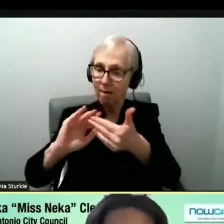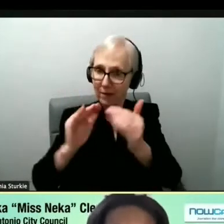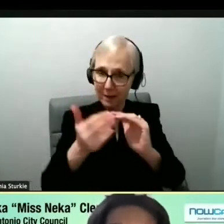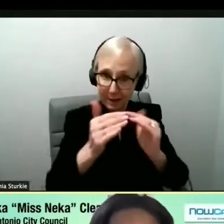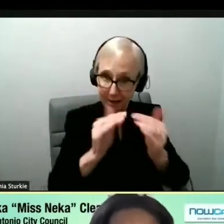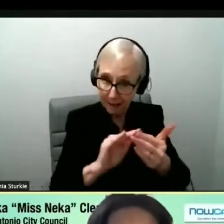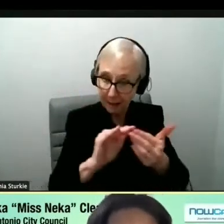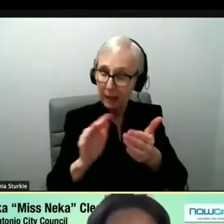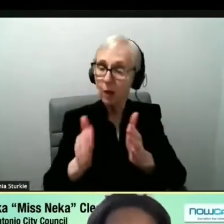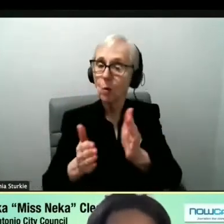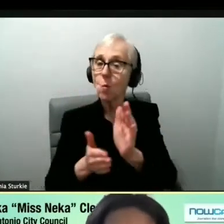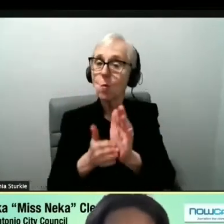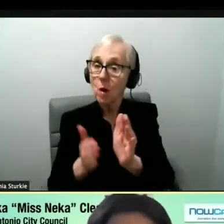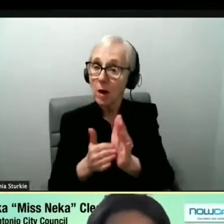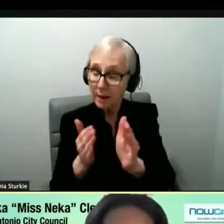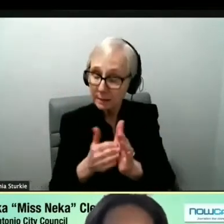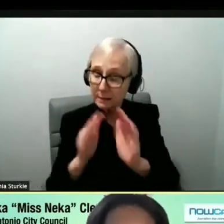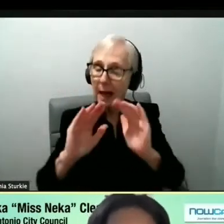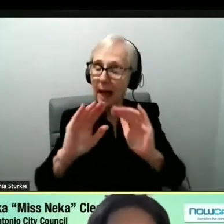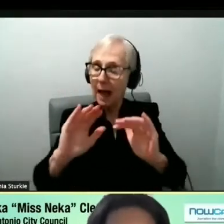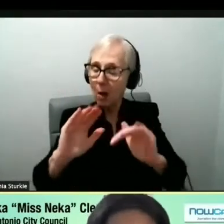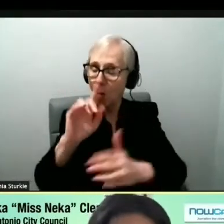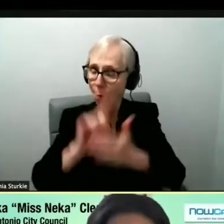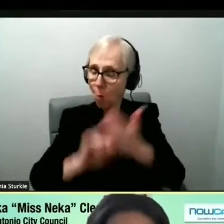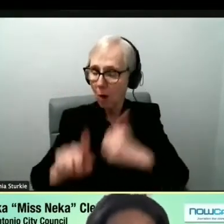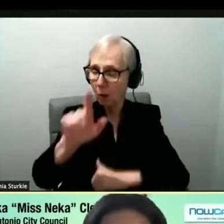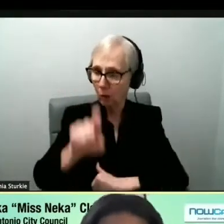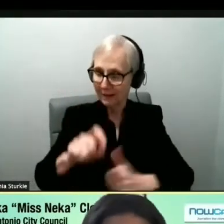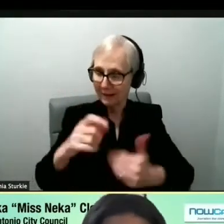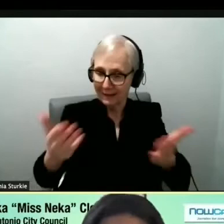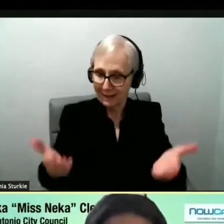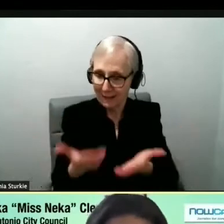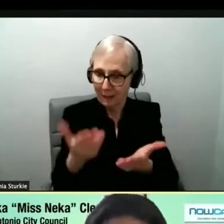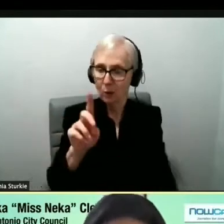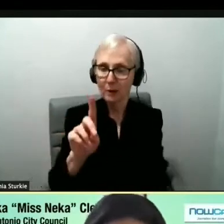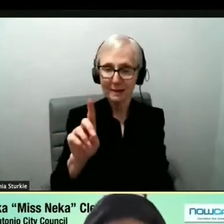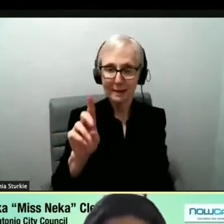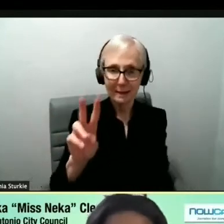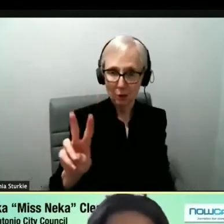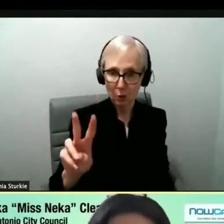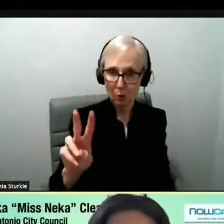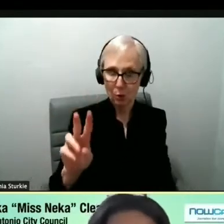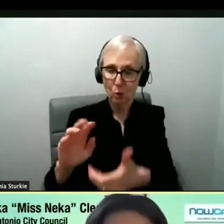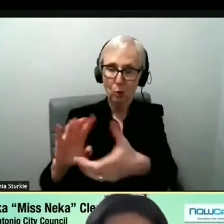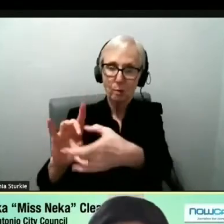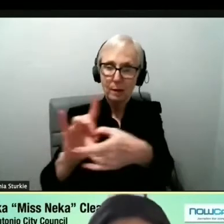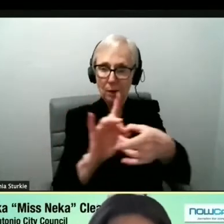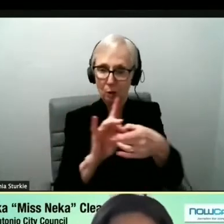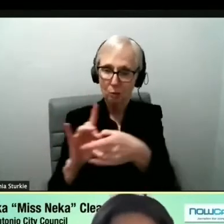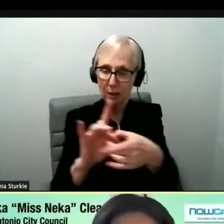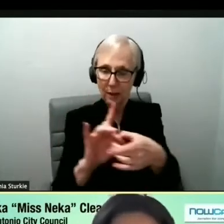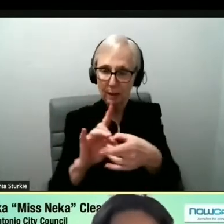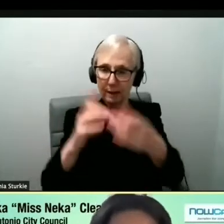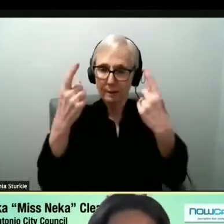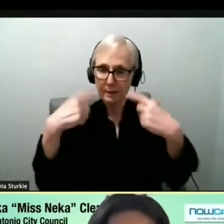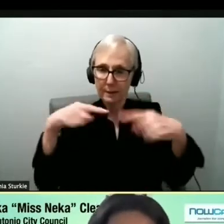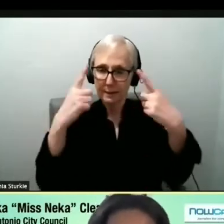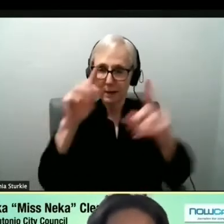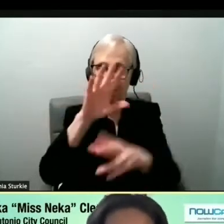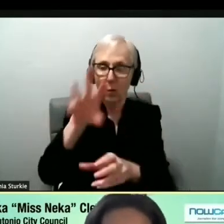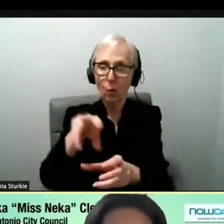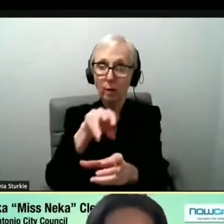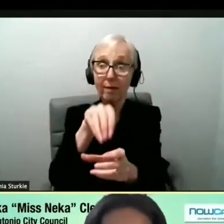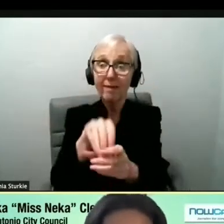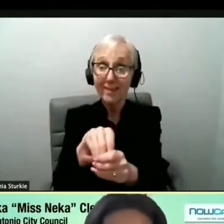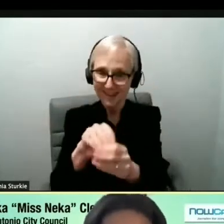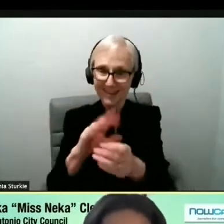ran and what District 2 needs to move forward so we can all be united and be successful within this city.